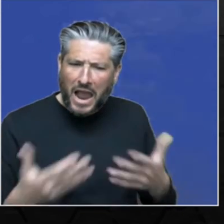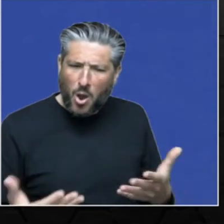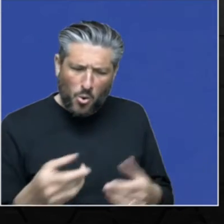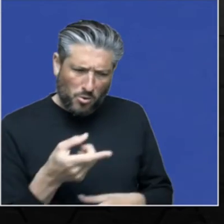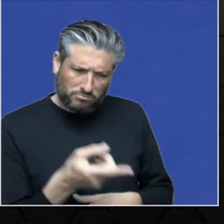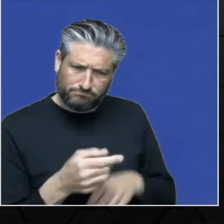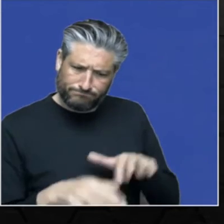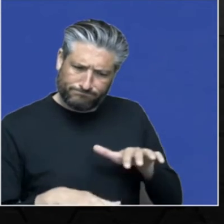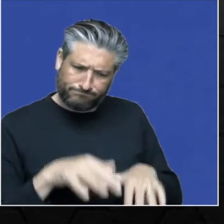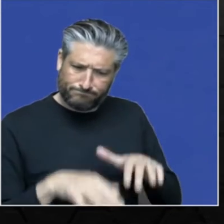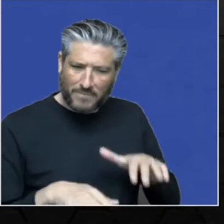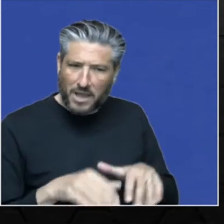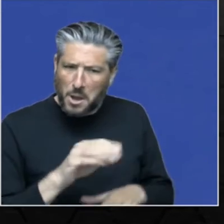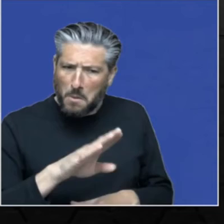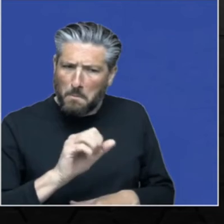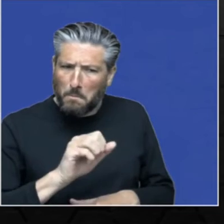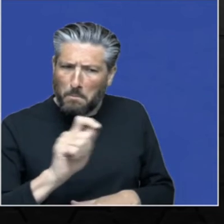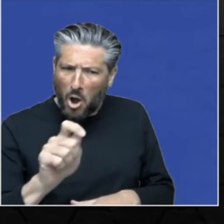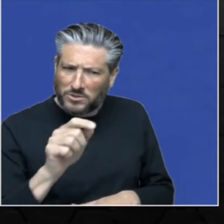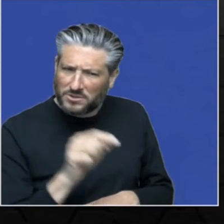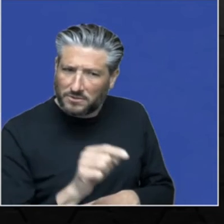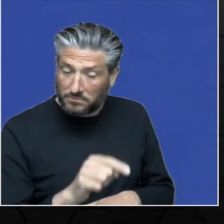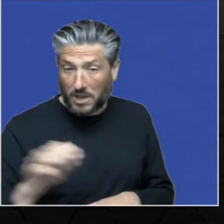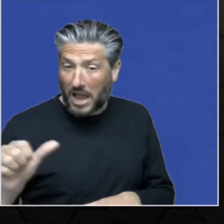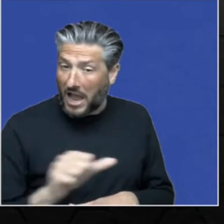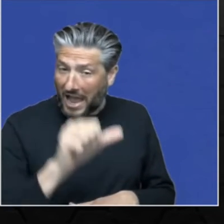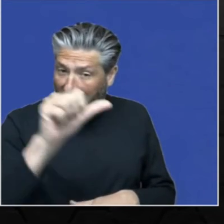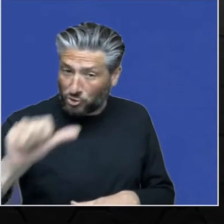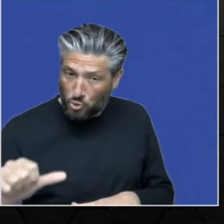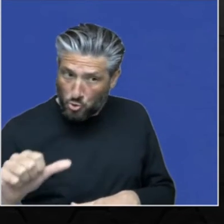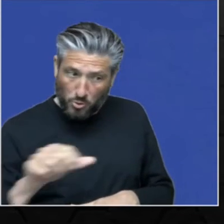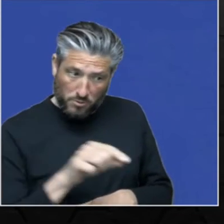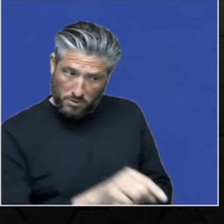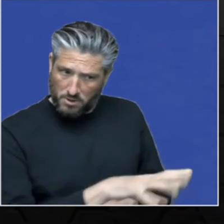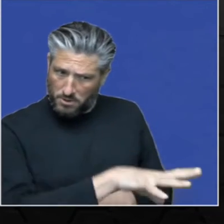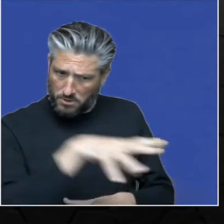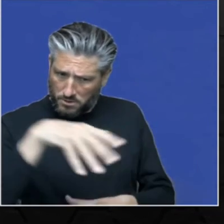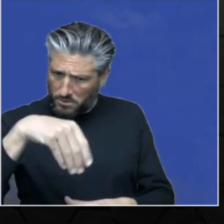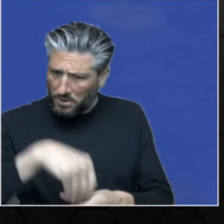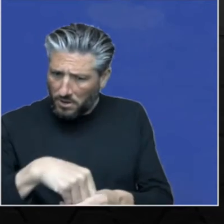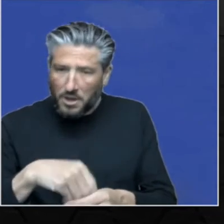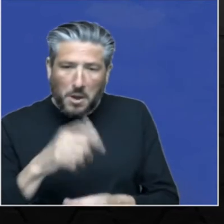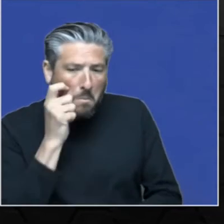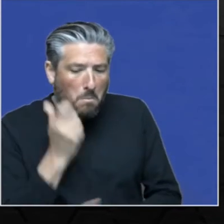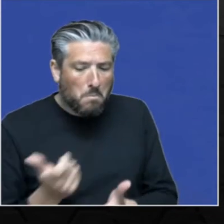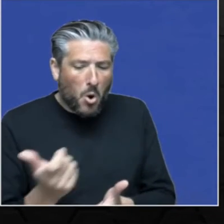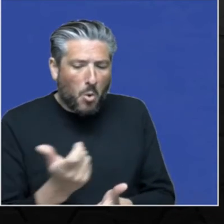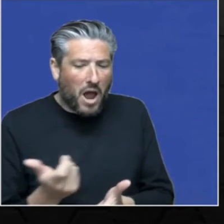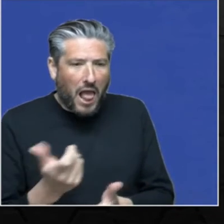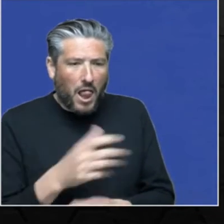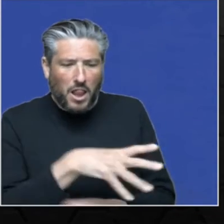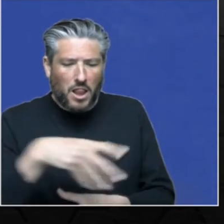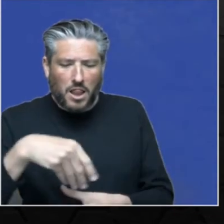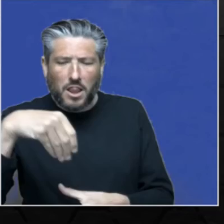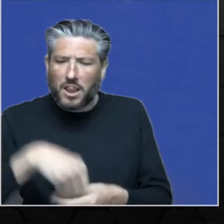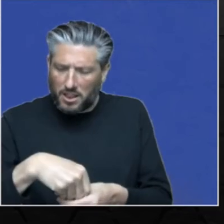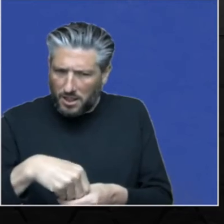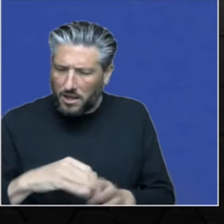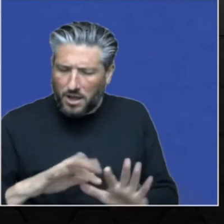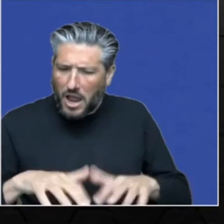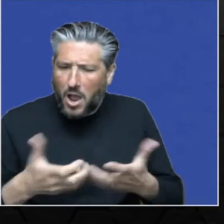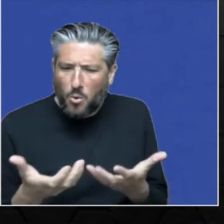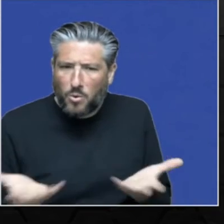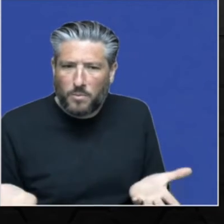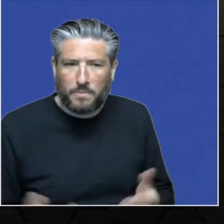created on Azure be integrated into web apps or mobile apps? You can integrate it